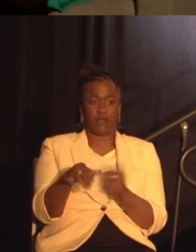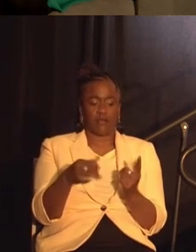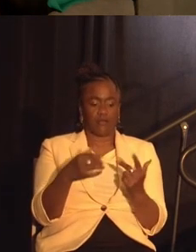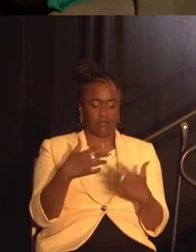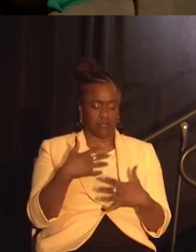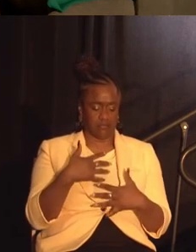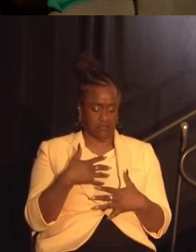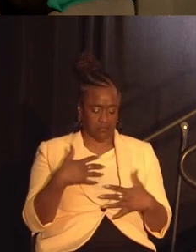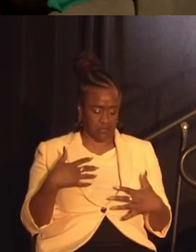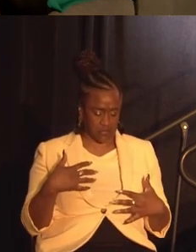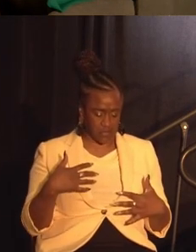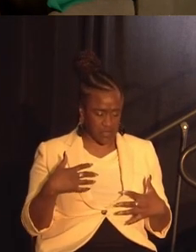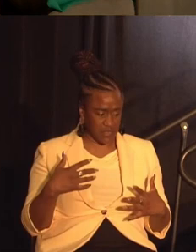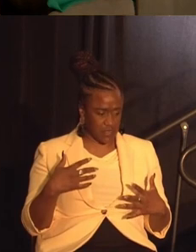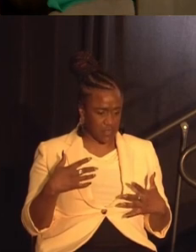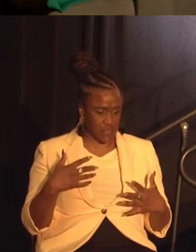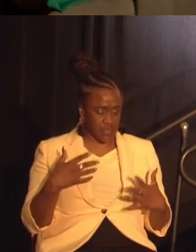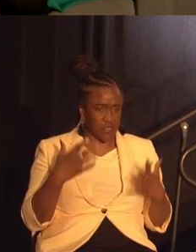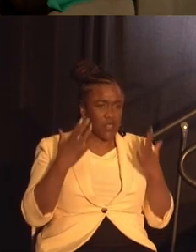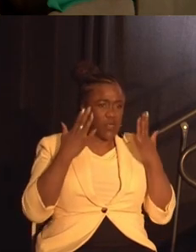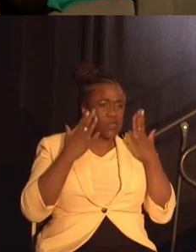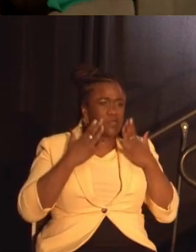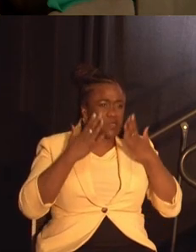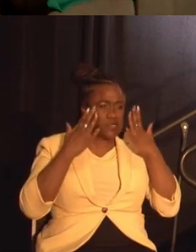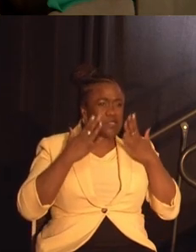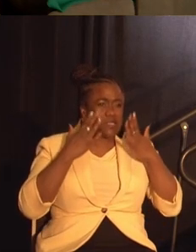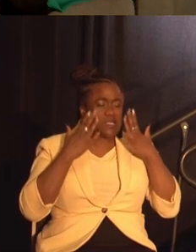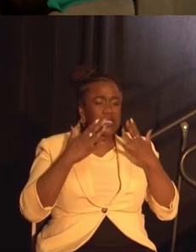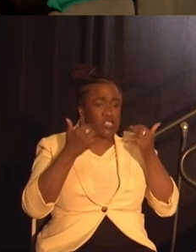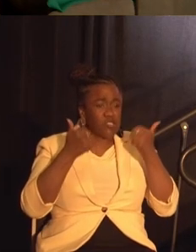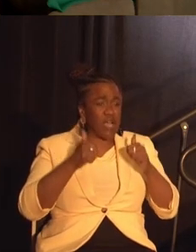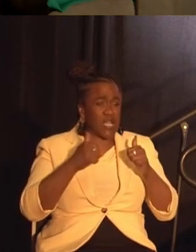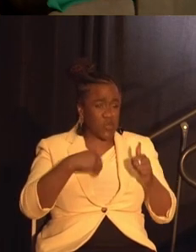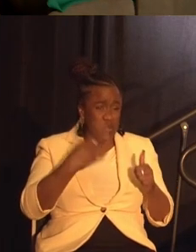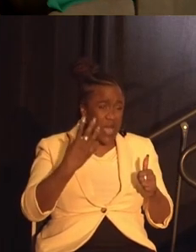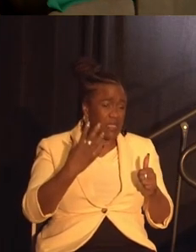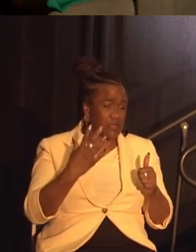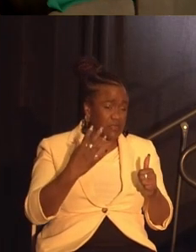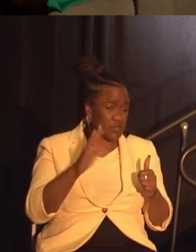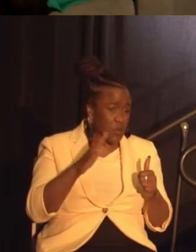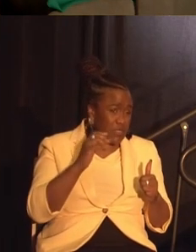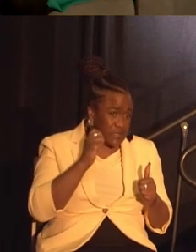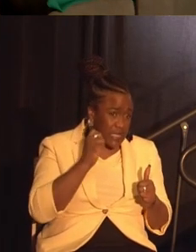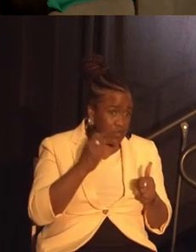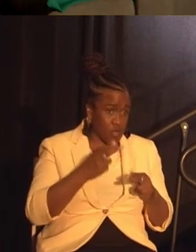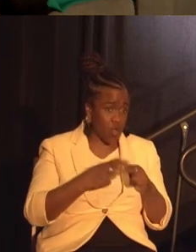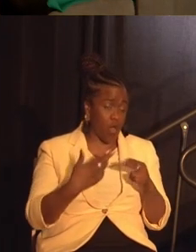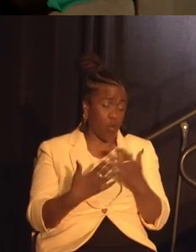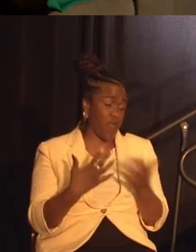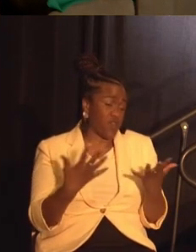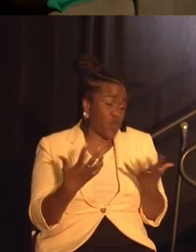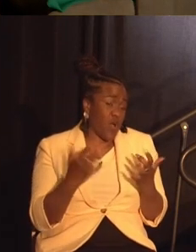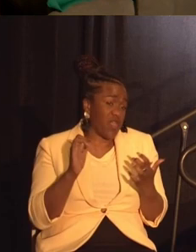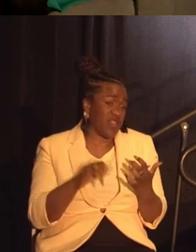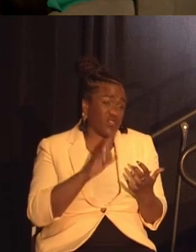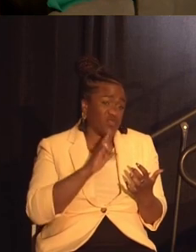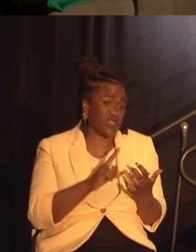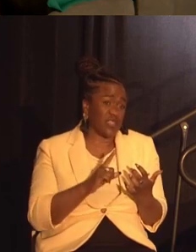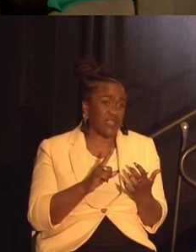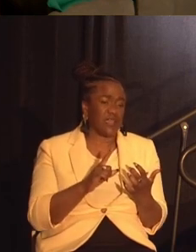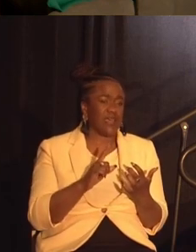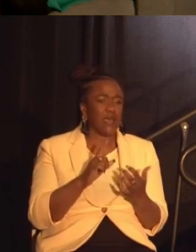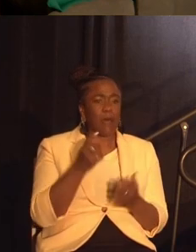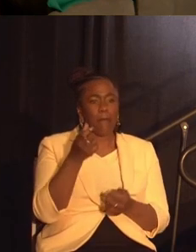like whitening products and kind of trying to whiten my skin, you call it whatever you want. Like now you can hide it under like